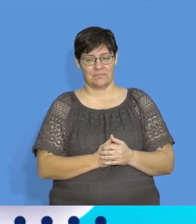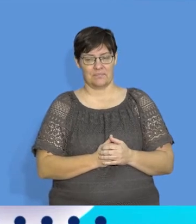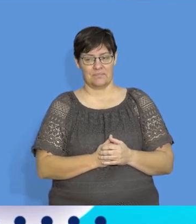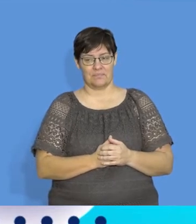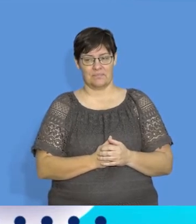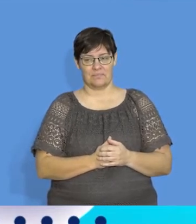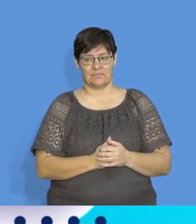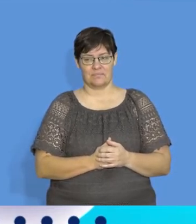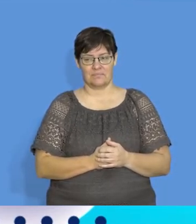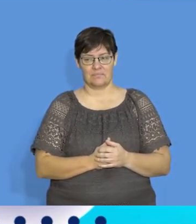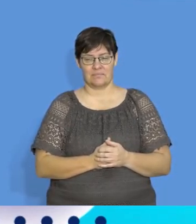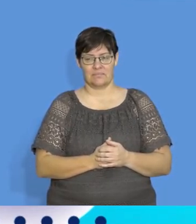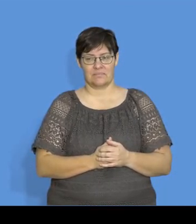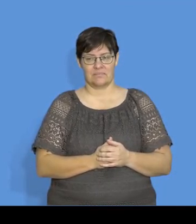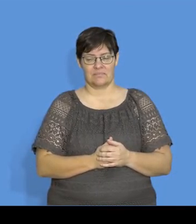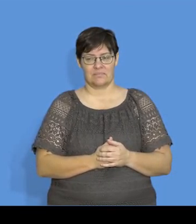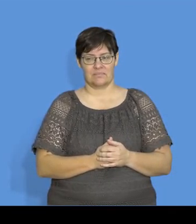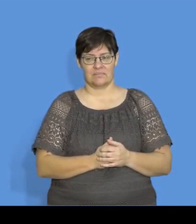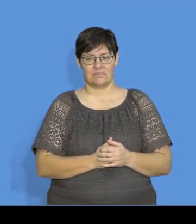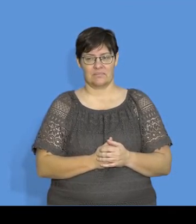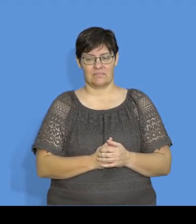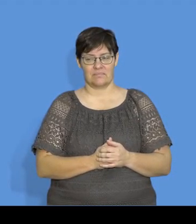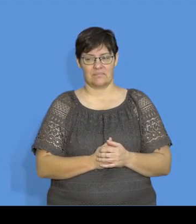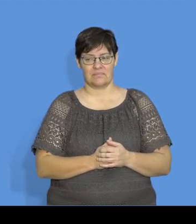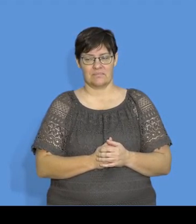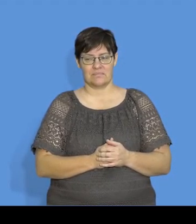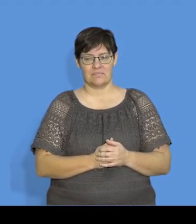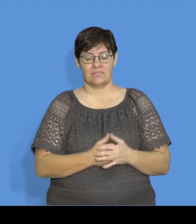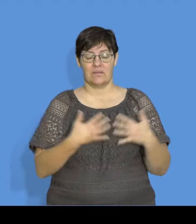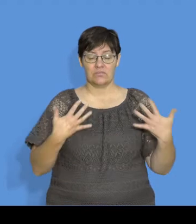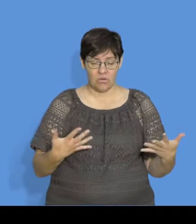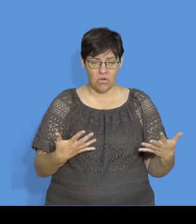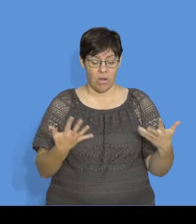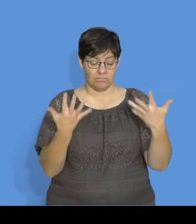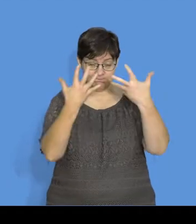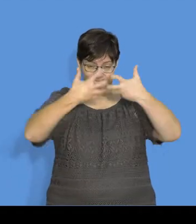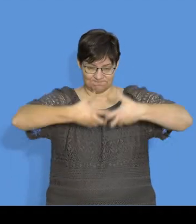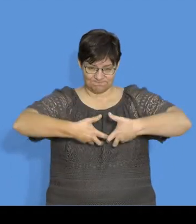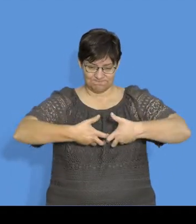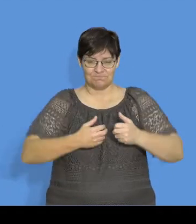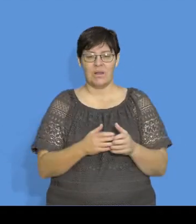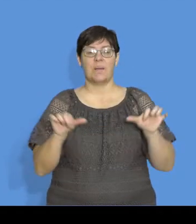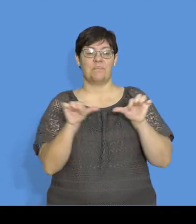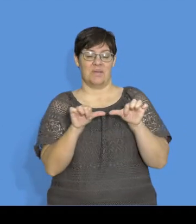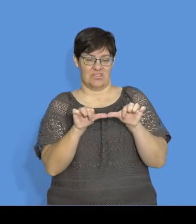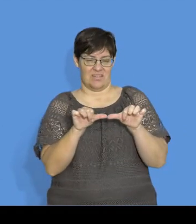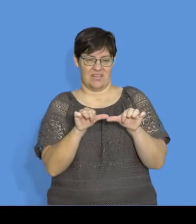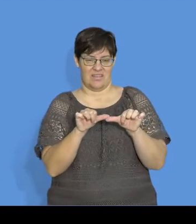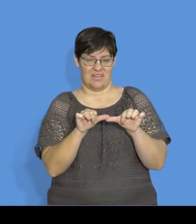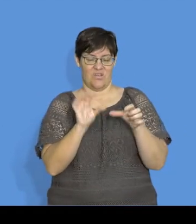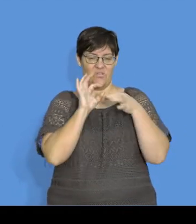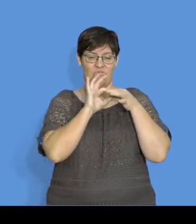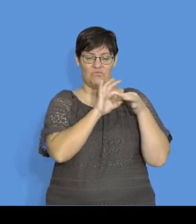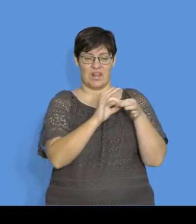Okay? Good. So, there's no. So correlation is a